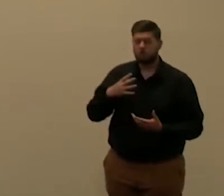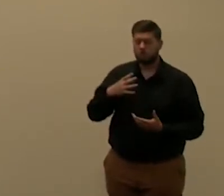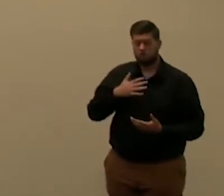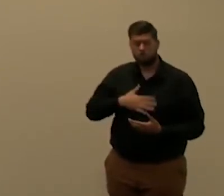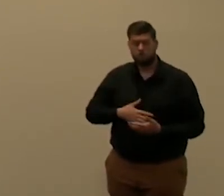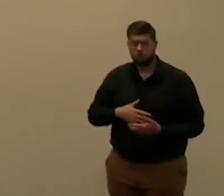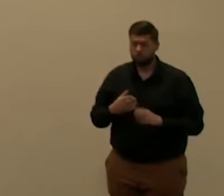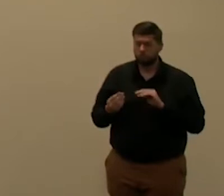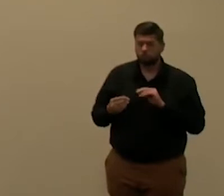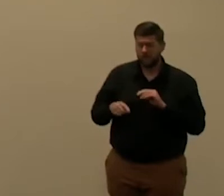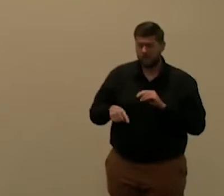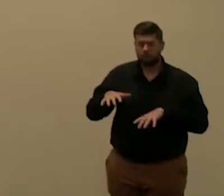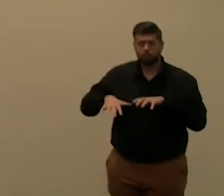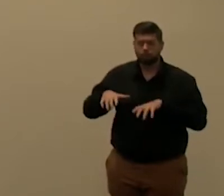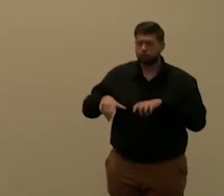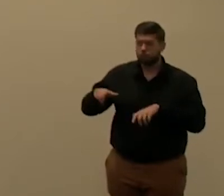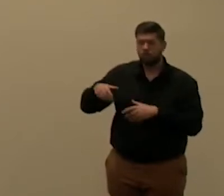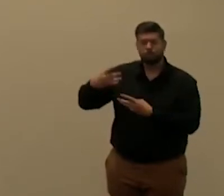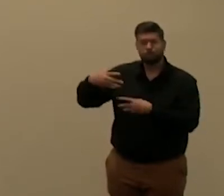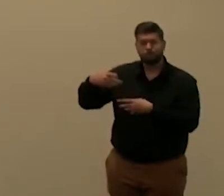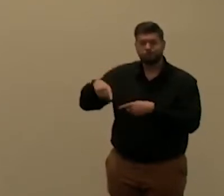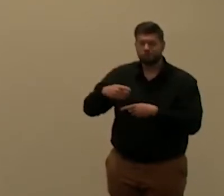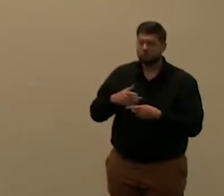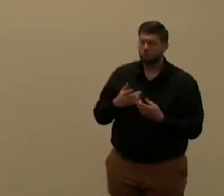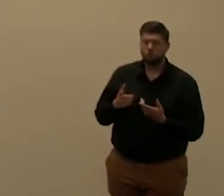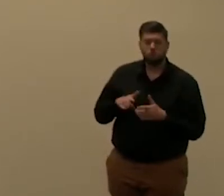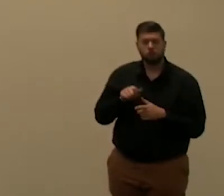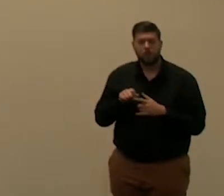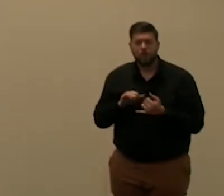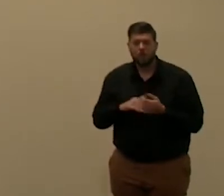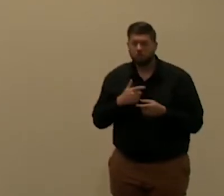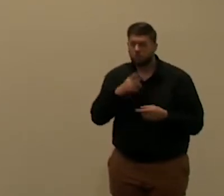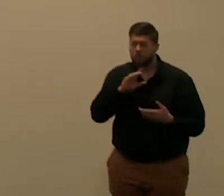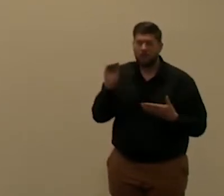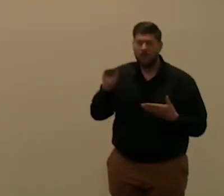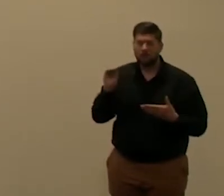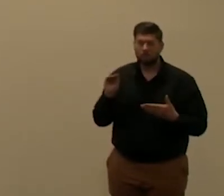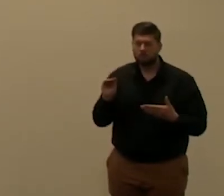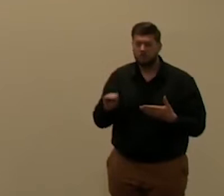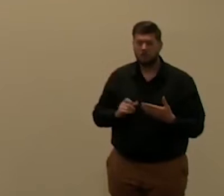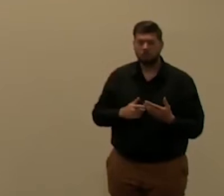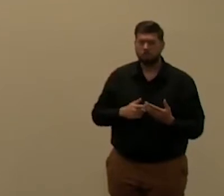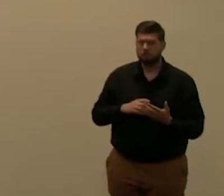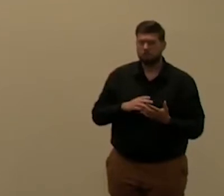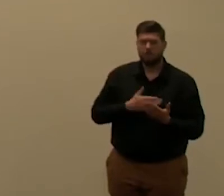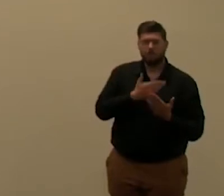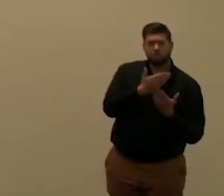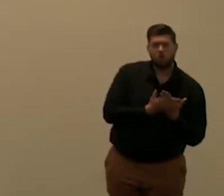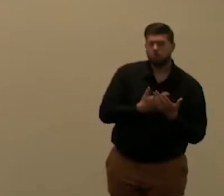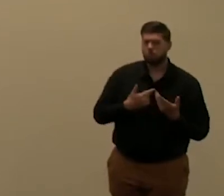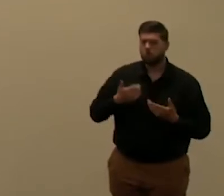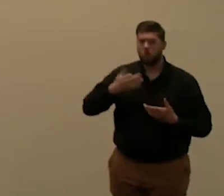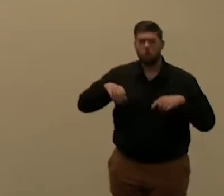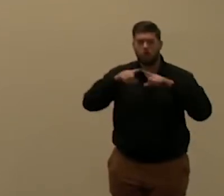that? What kind of applications do we want to add to our meeting? Do we want to have like forms? Do we want to have a whiteboard? Do we want to have